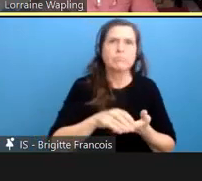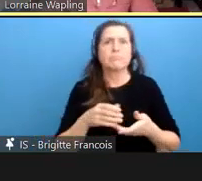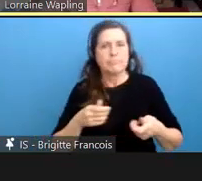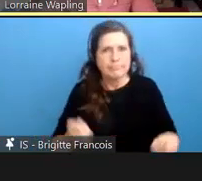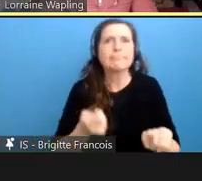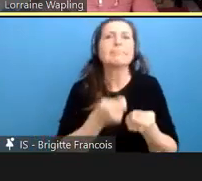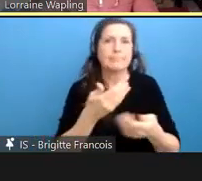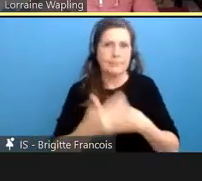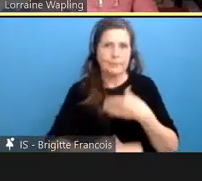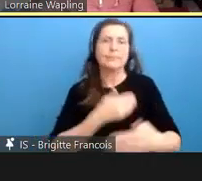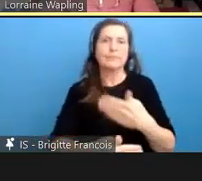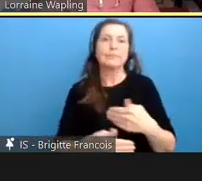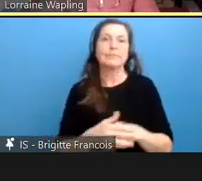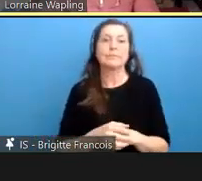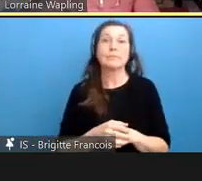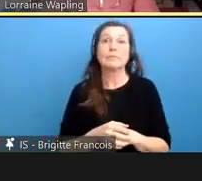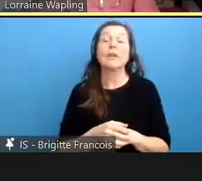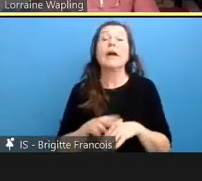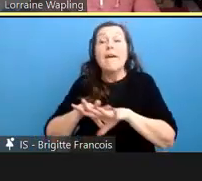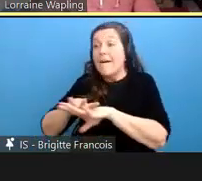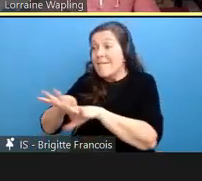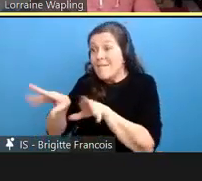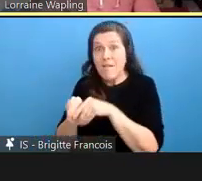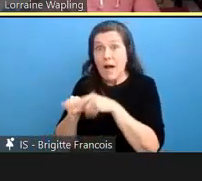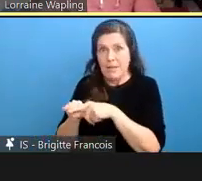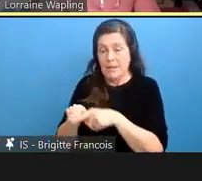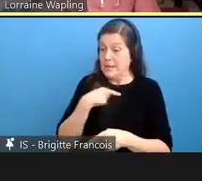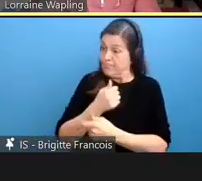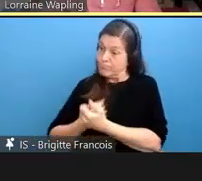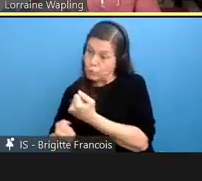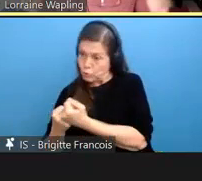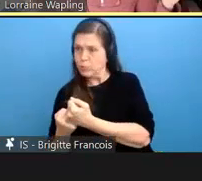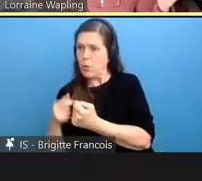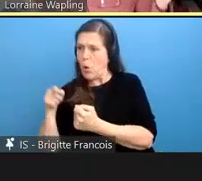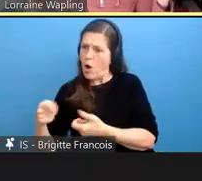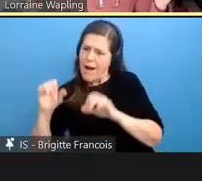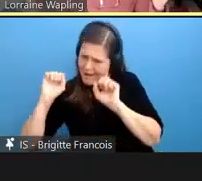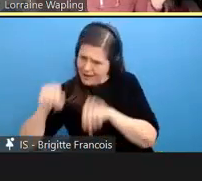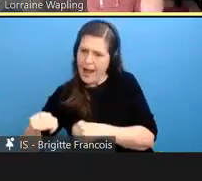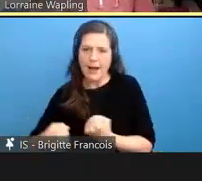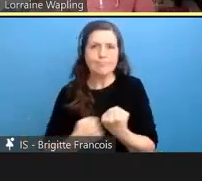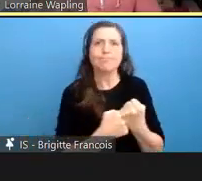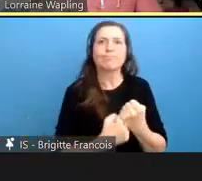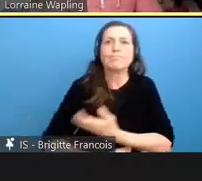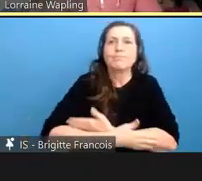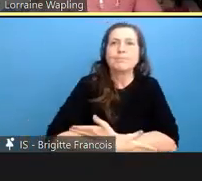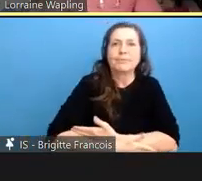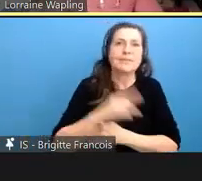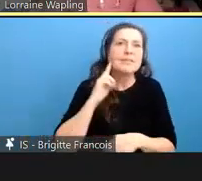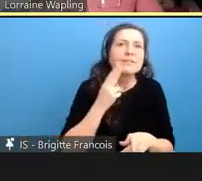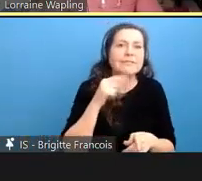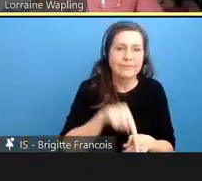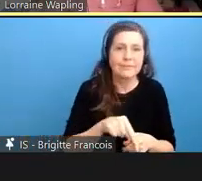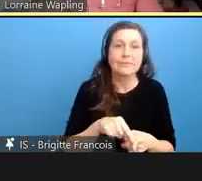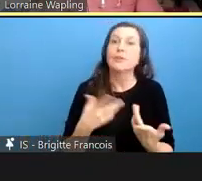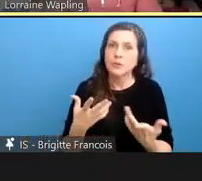include their deaf babies and children in communication also works. So DCW has worked really closely with